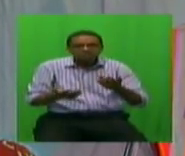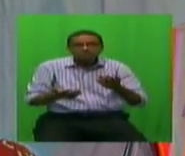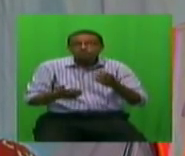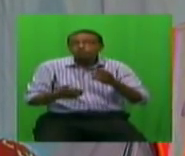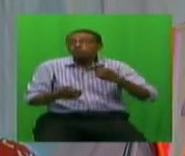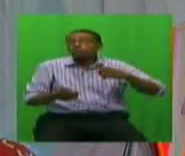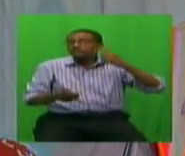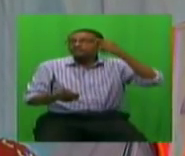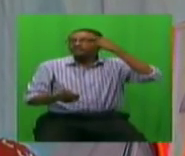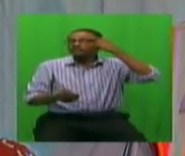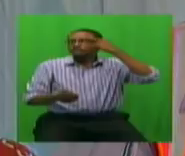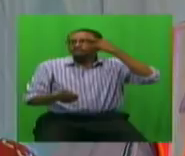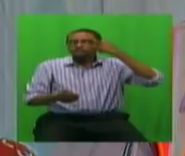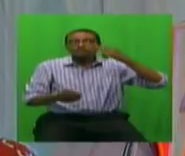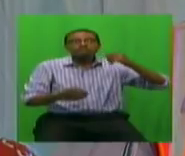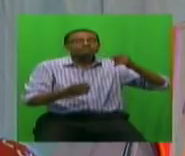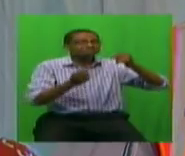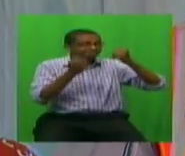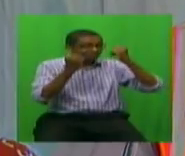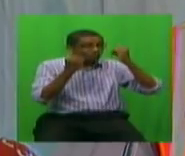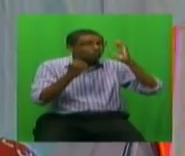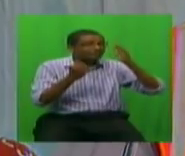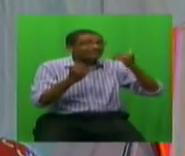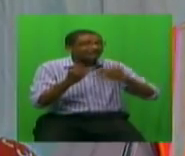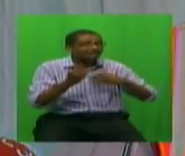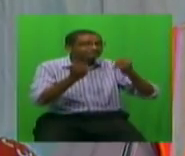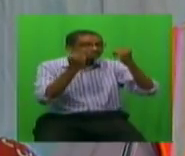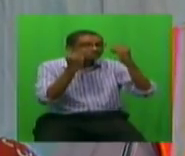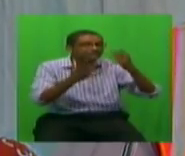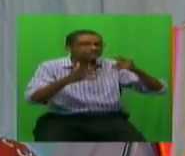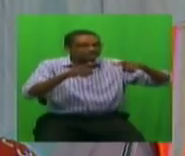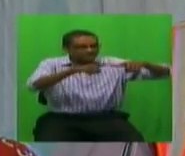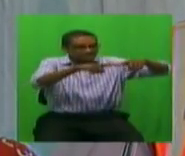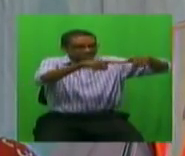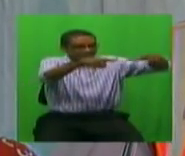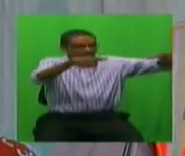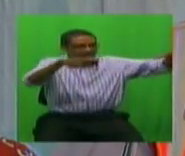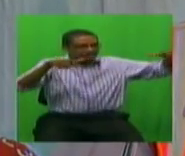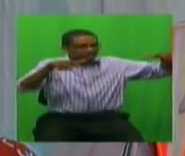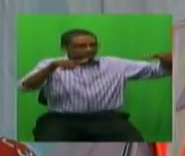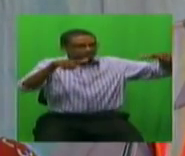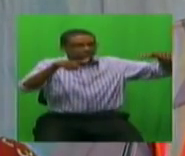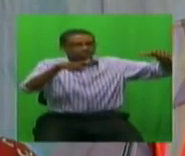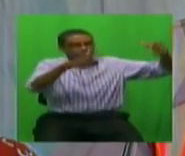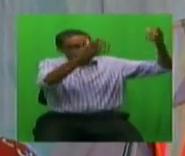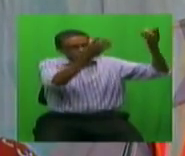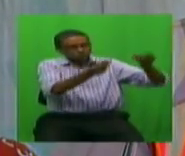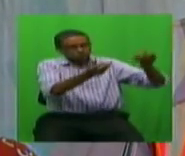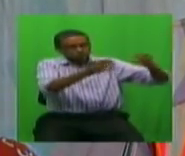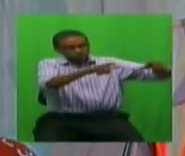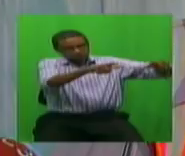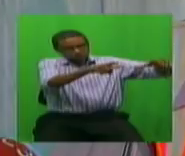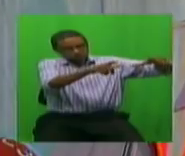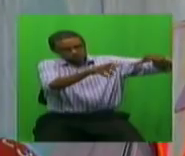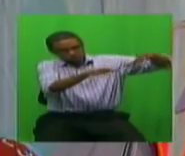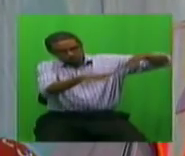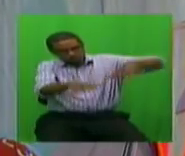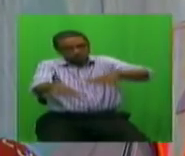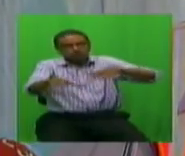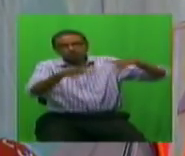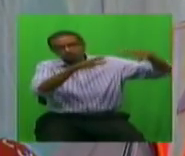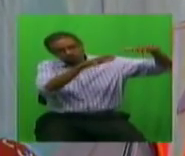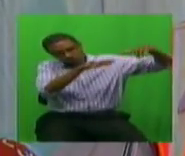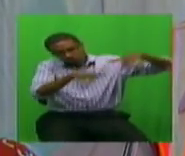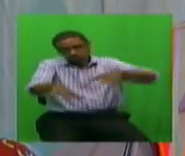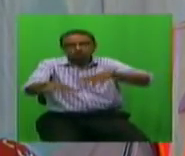anticipating is a lot of landslips, because we are aware that the soil is saturated. We did have a problem over the last couple of years, and coming down to